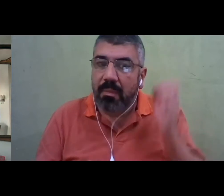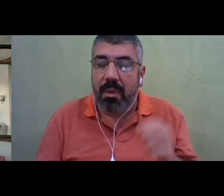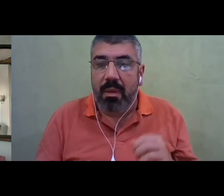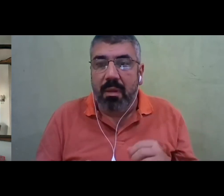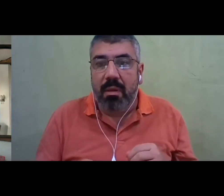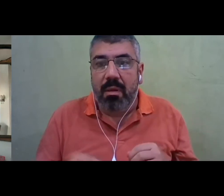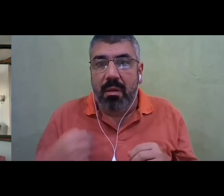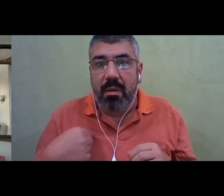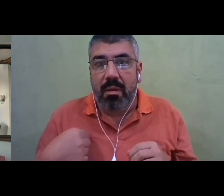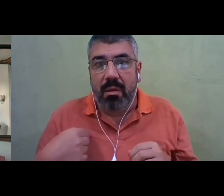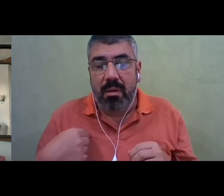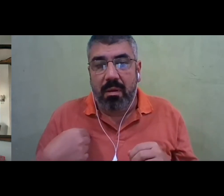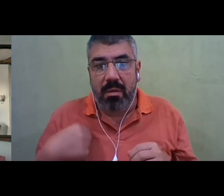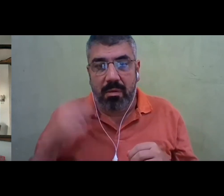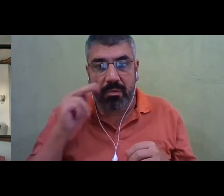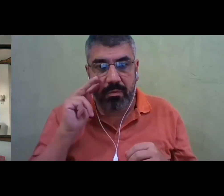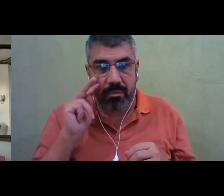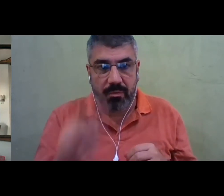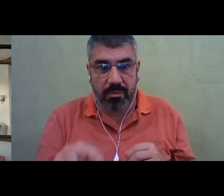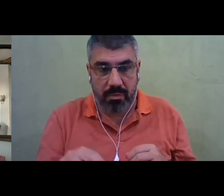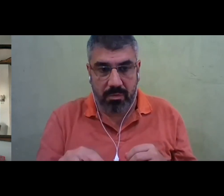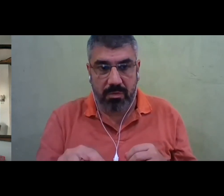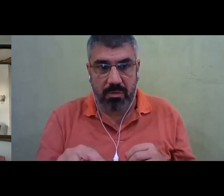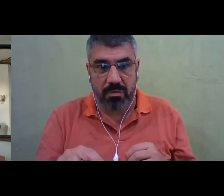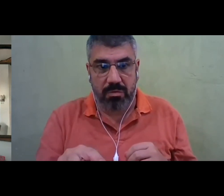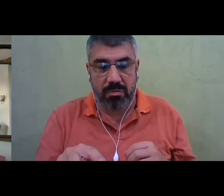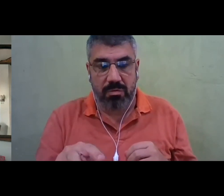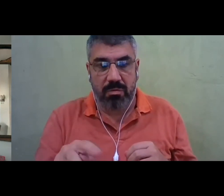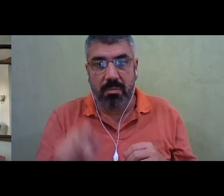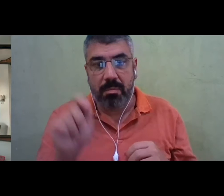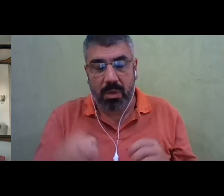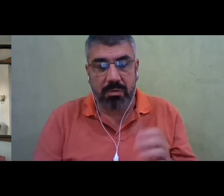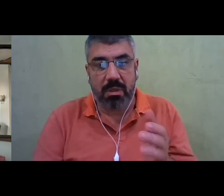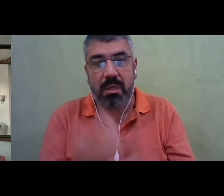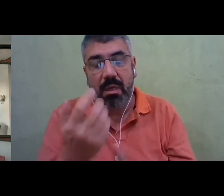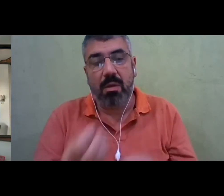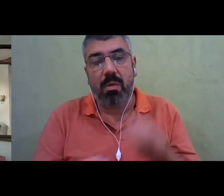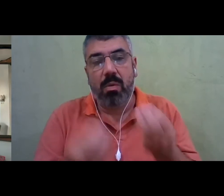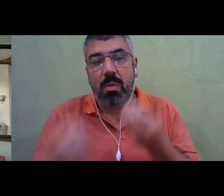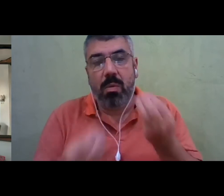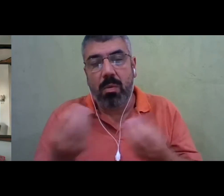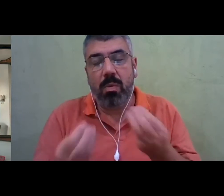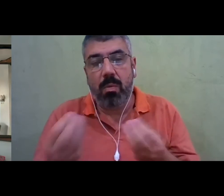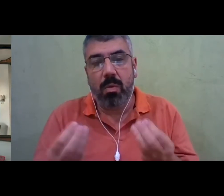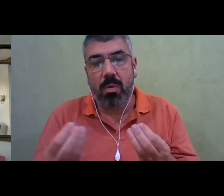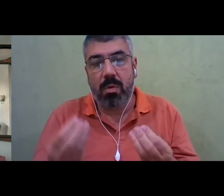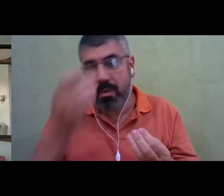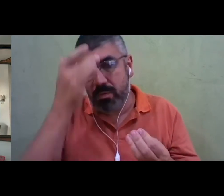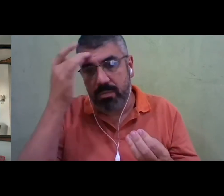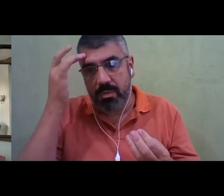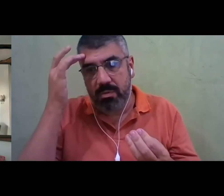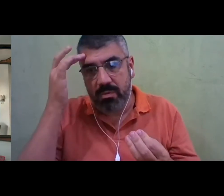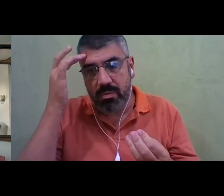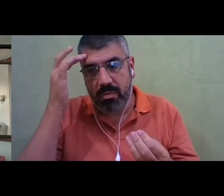one might look back and think that what created the conditions for us to be living what we're living right now would be the